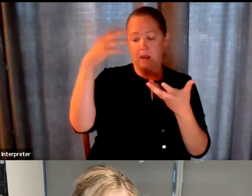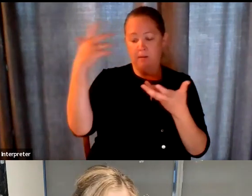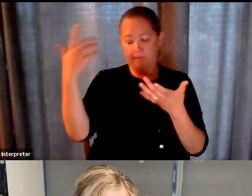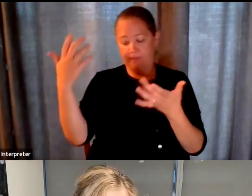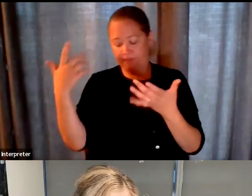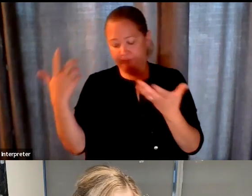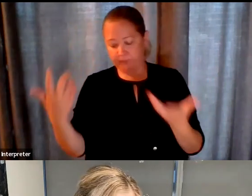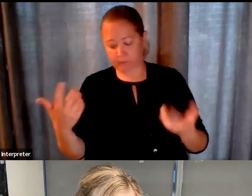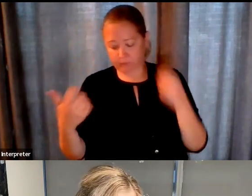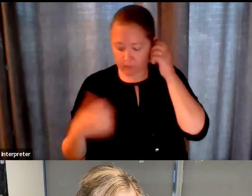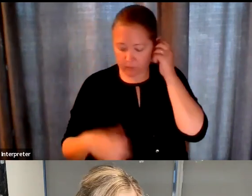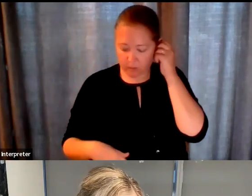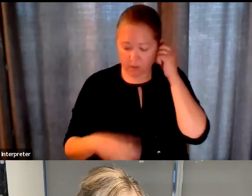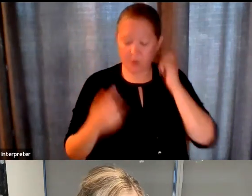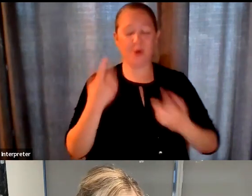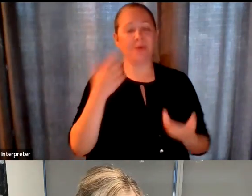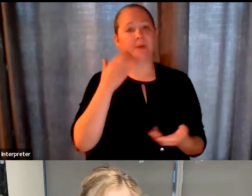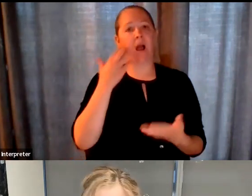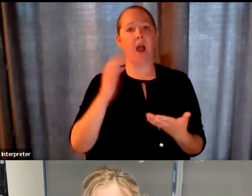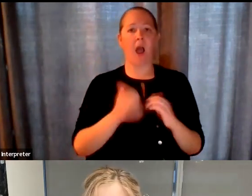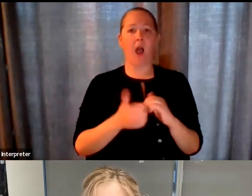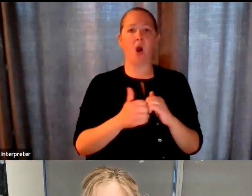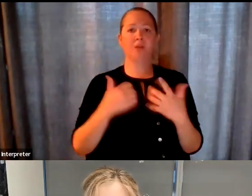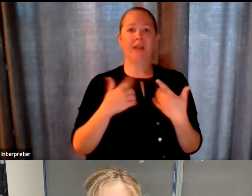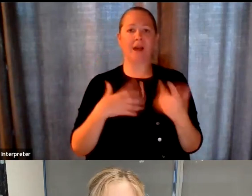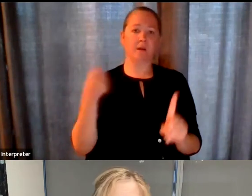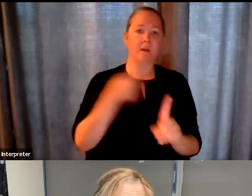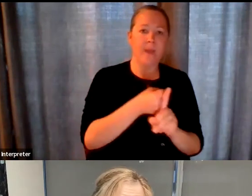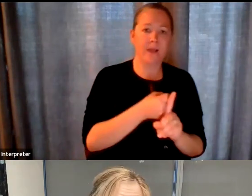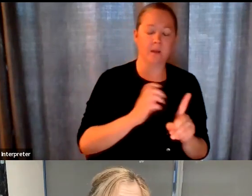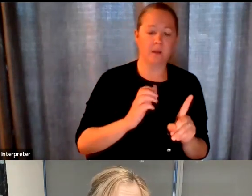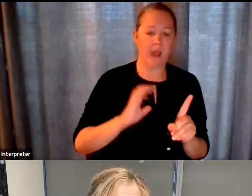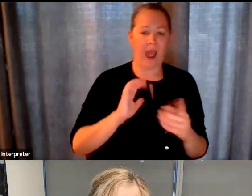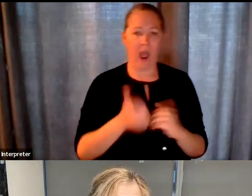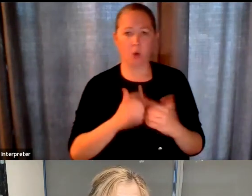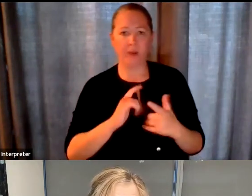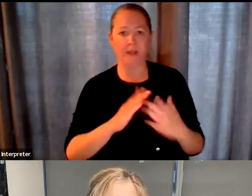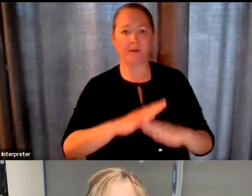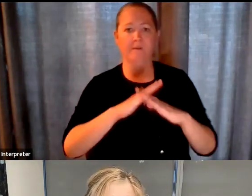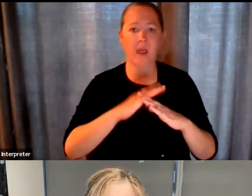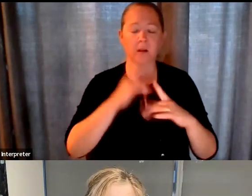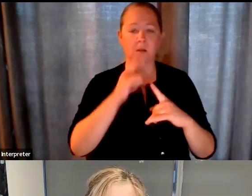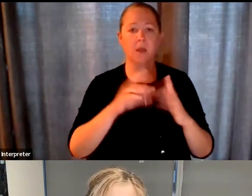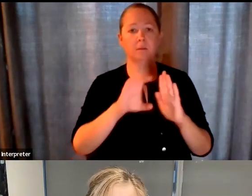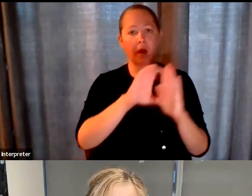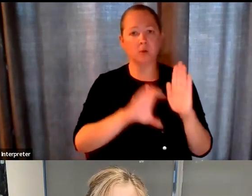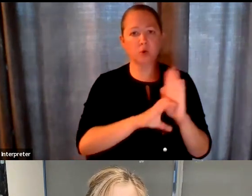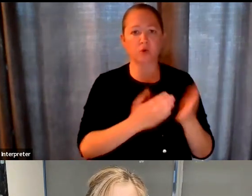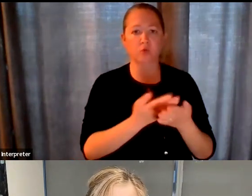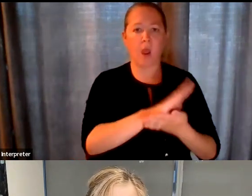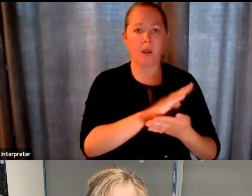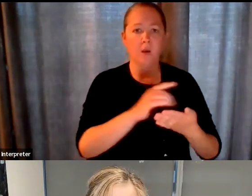does that affect our work moving forward to defend this critical constitutional right that we've been doing